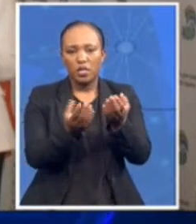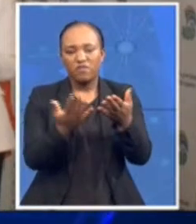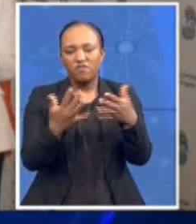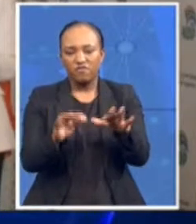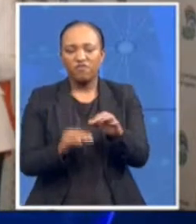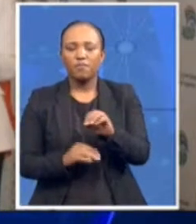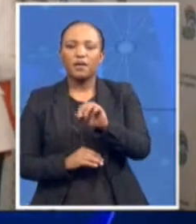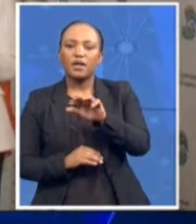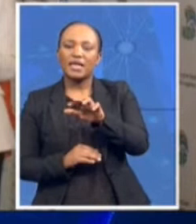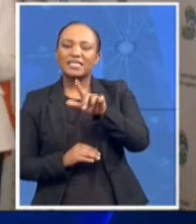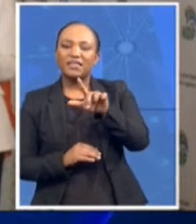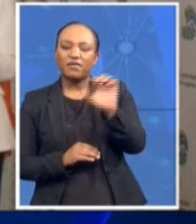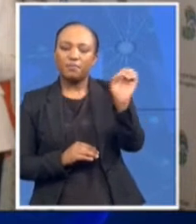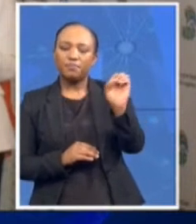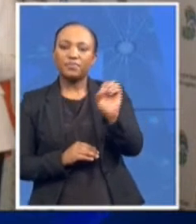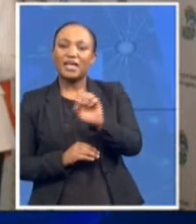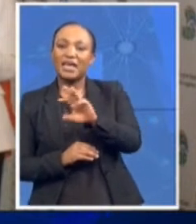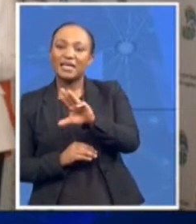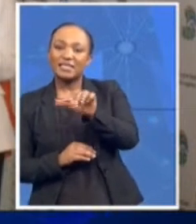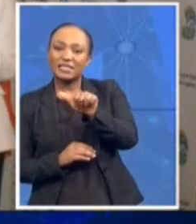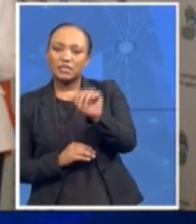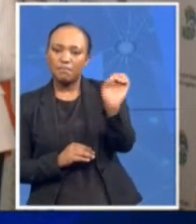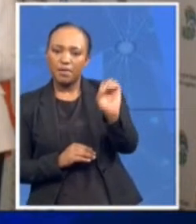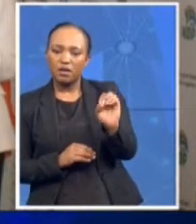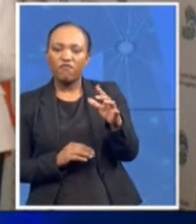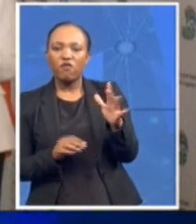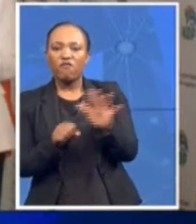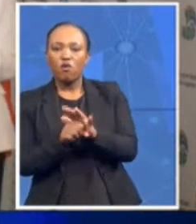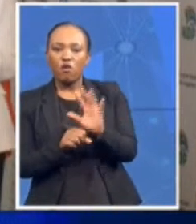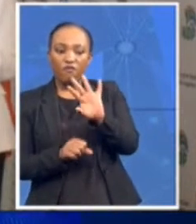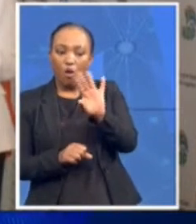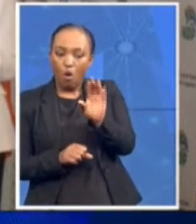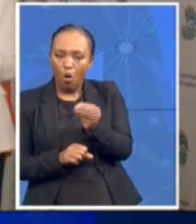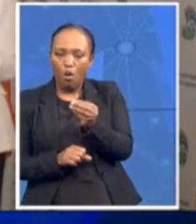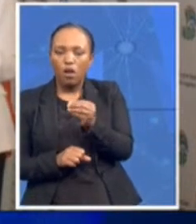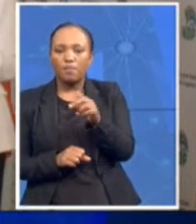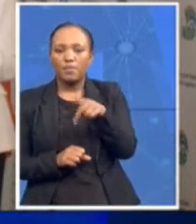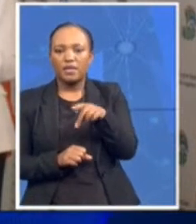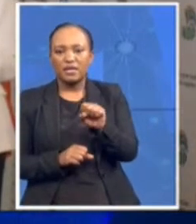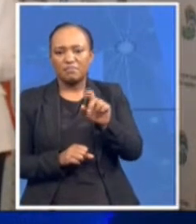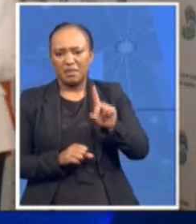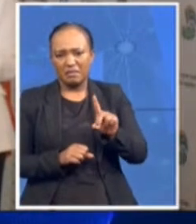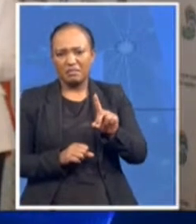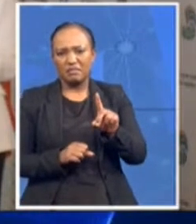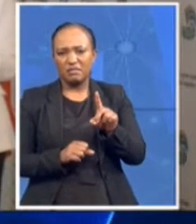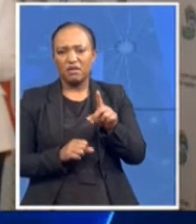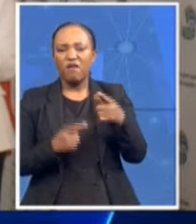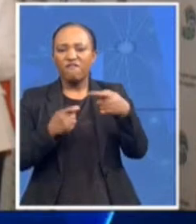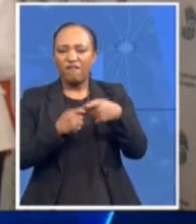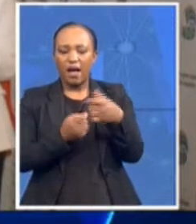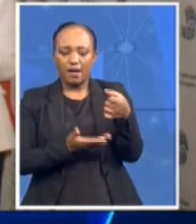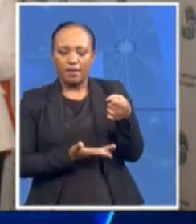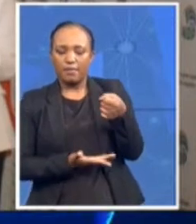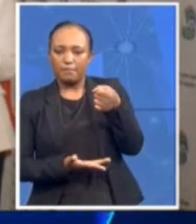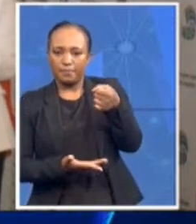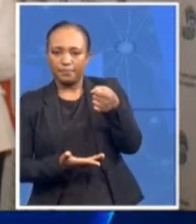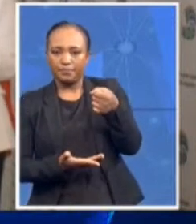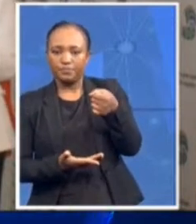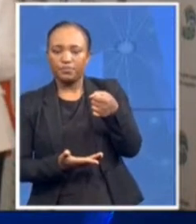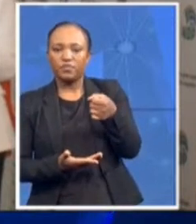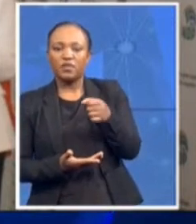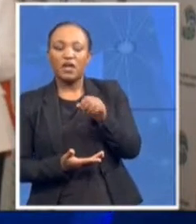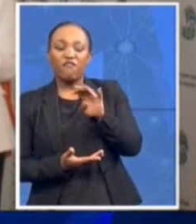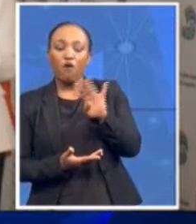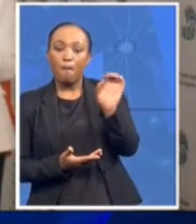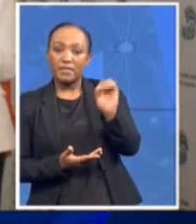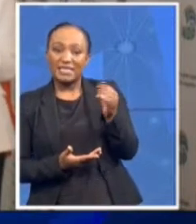total distribution of all PESP funding. The remaining balance of 4% is still being